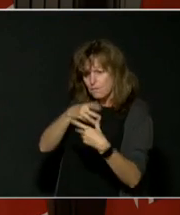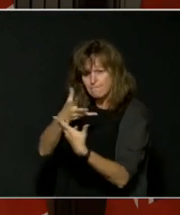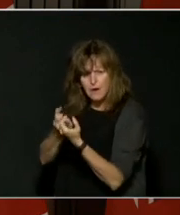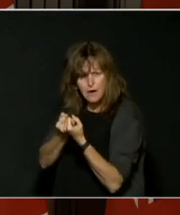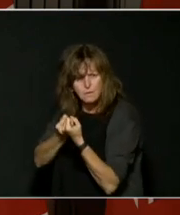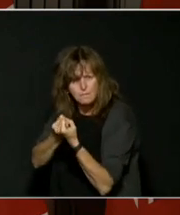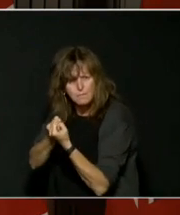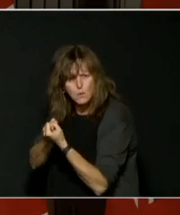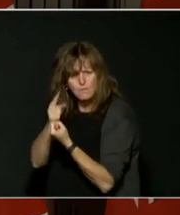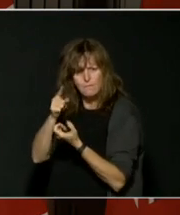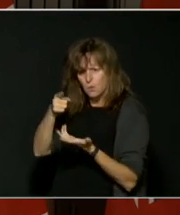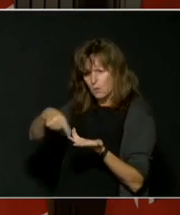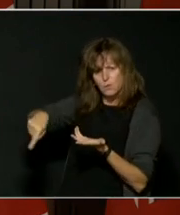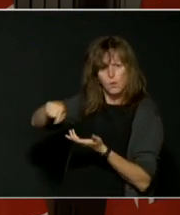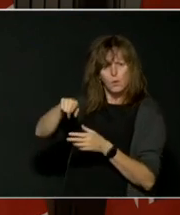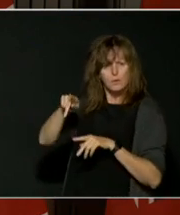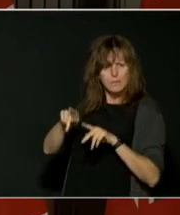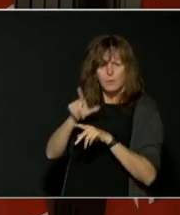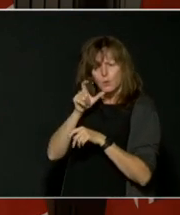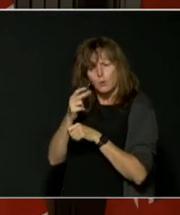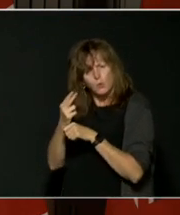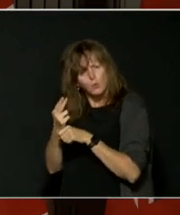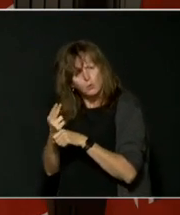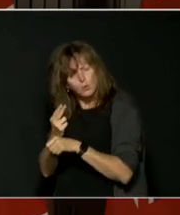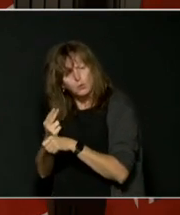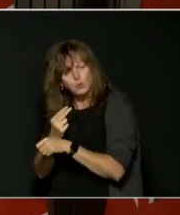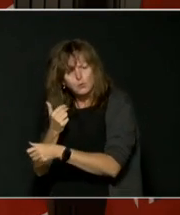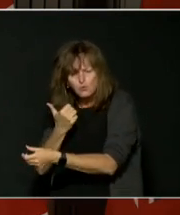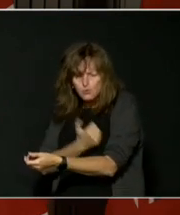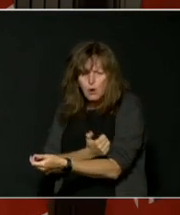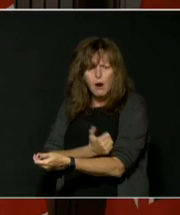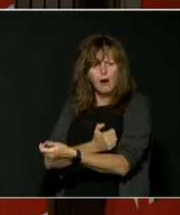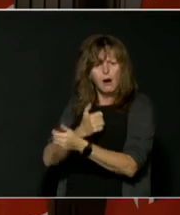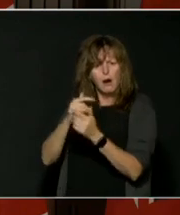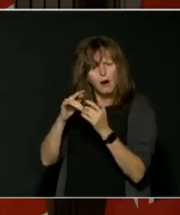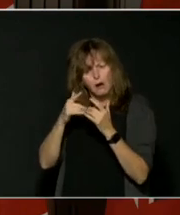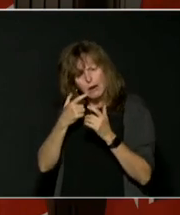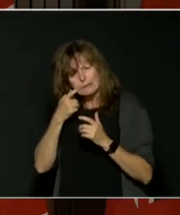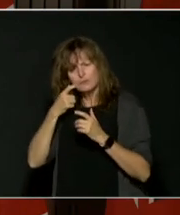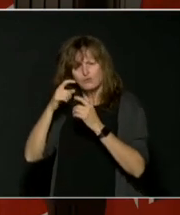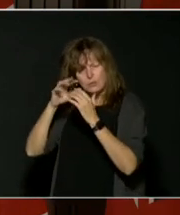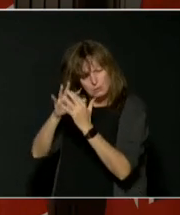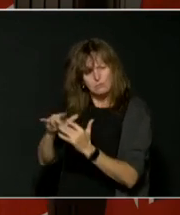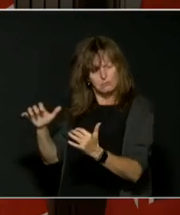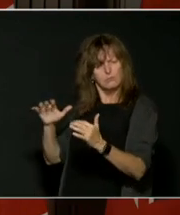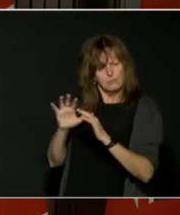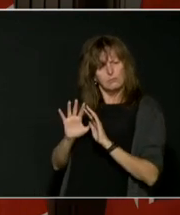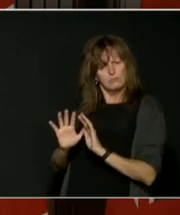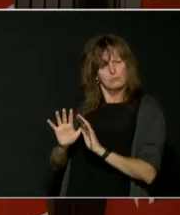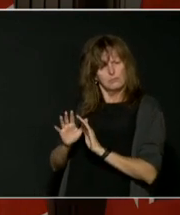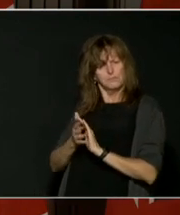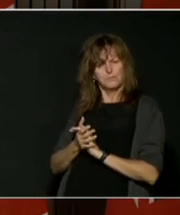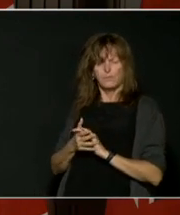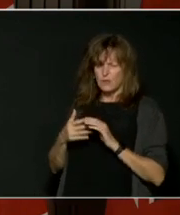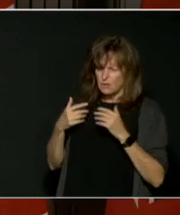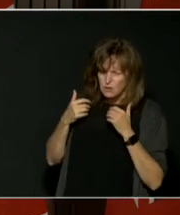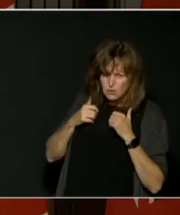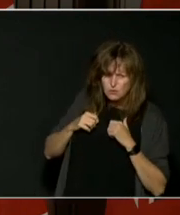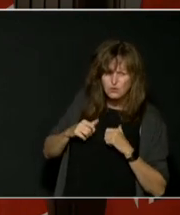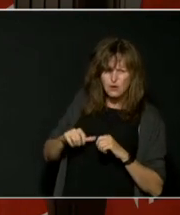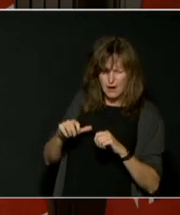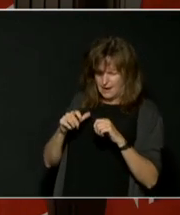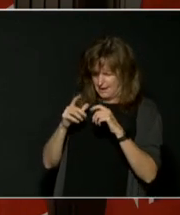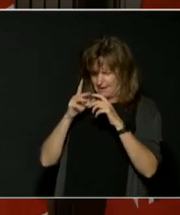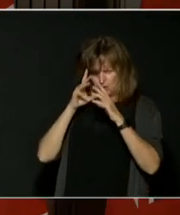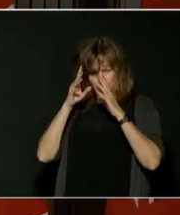use drugs, and people who are providing care, and those who have lived experience to try to find ways to approach